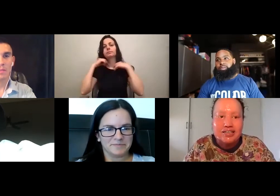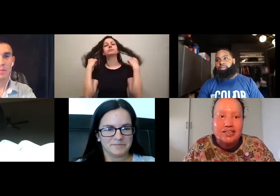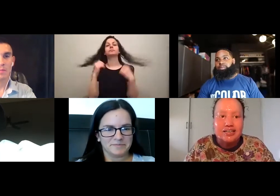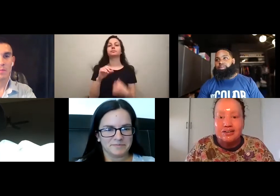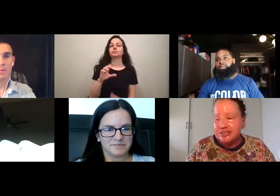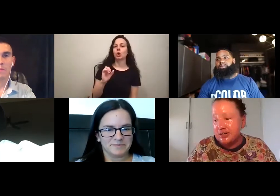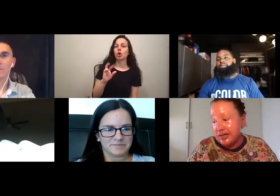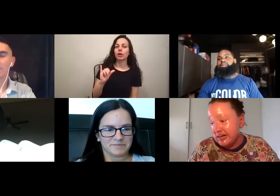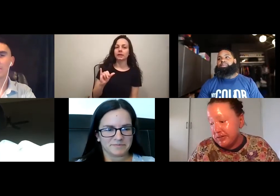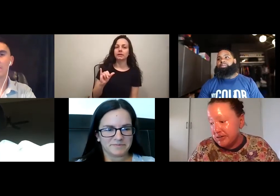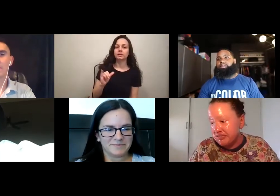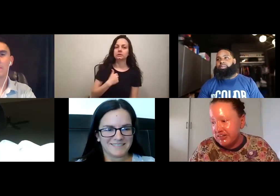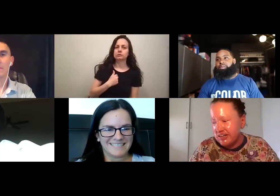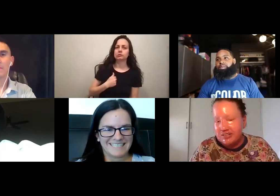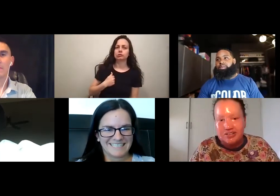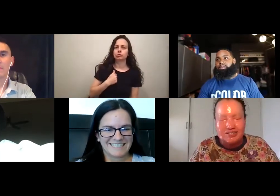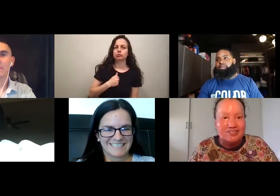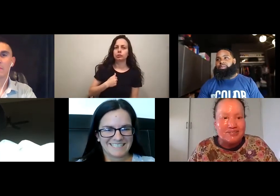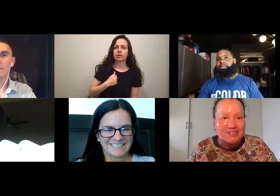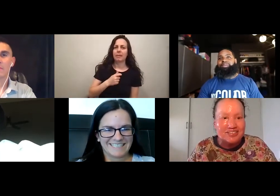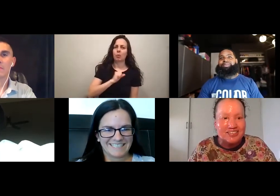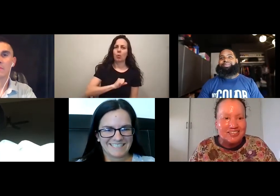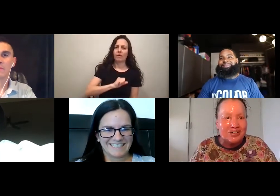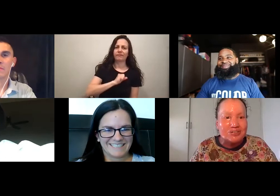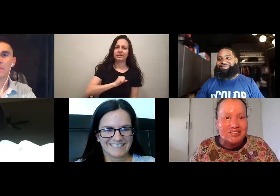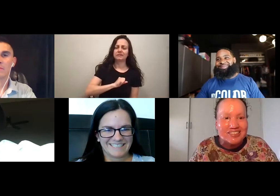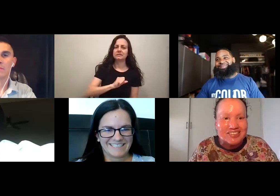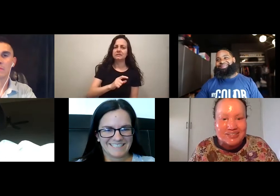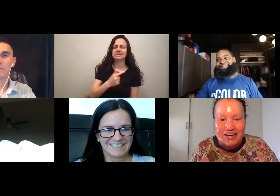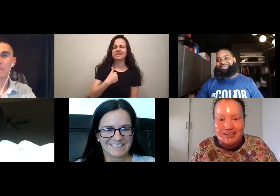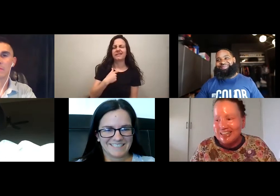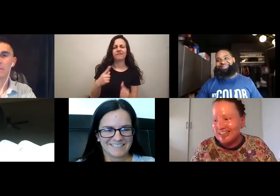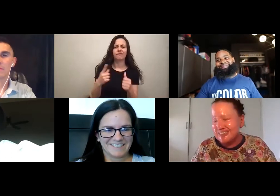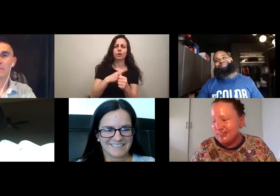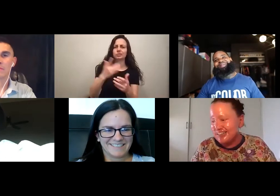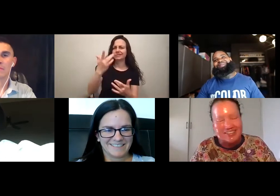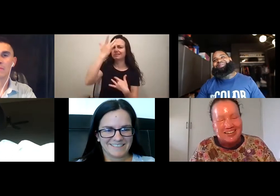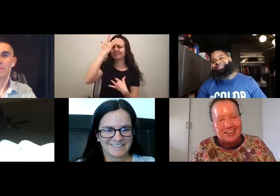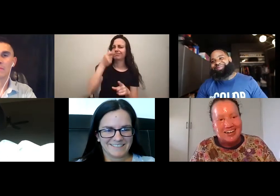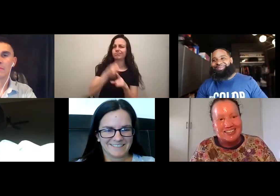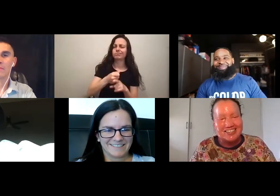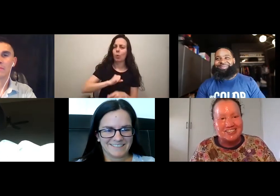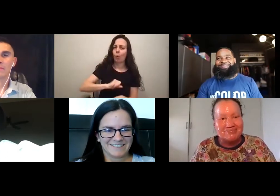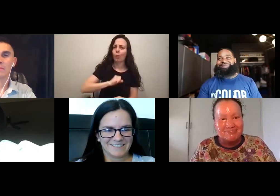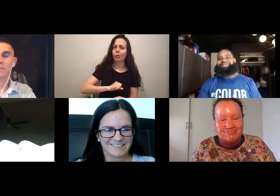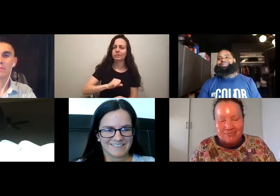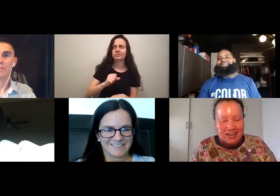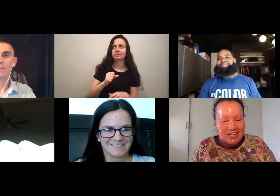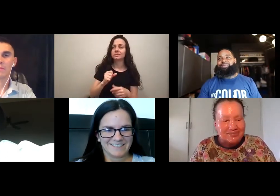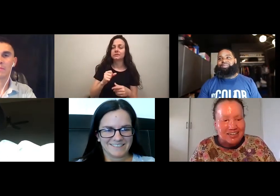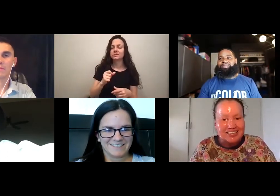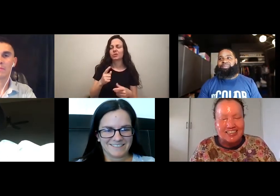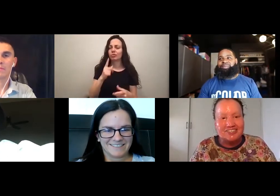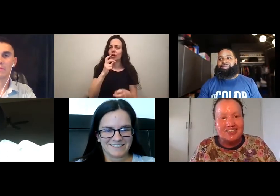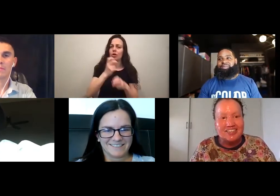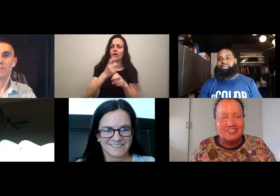It's Carly. Sorry, I've been coughing. I've got my first cold since the pandemic. It's been hard